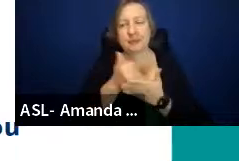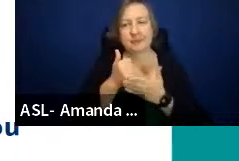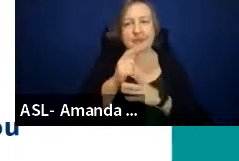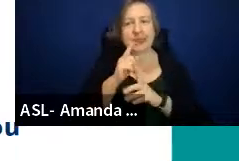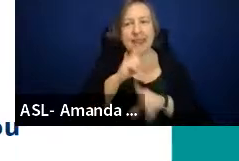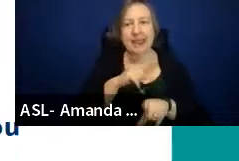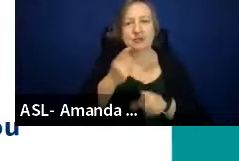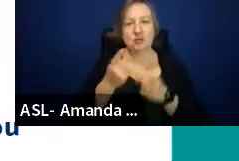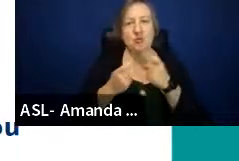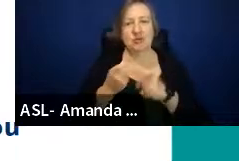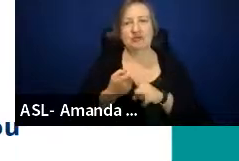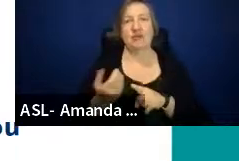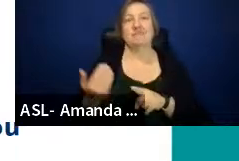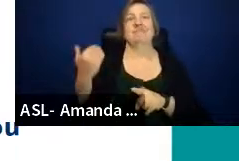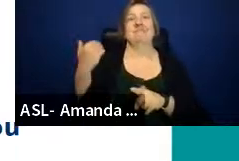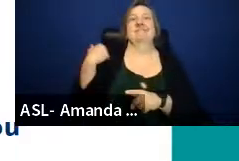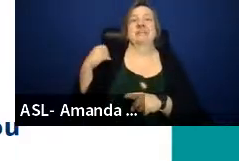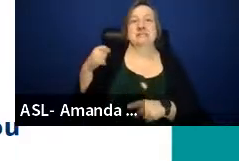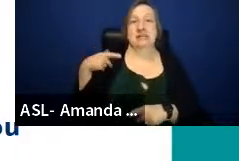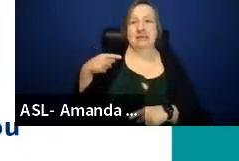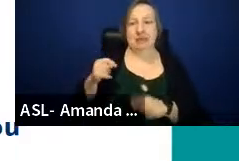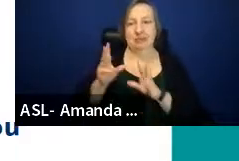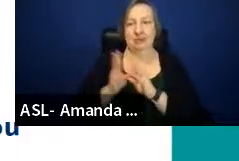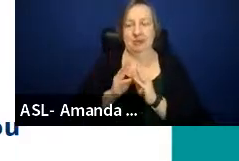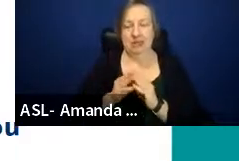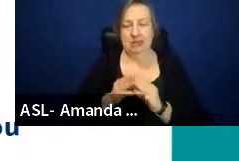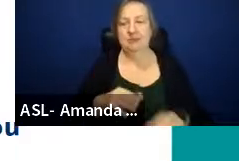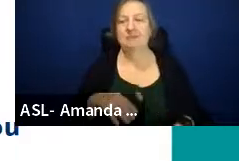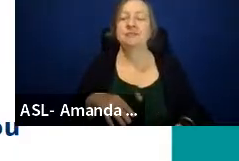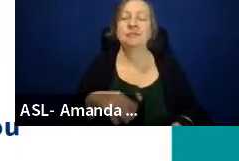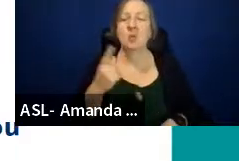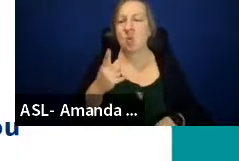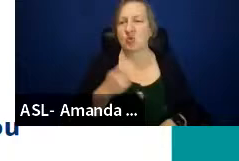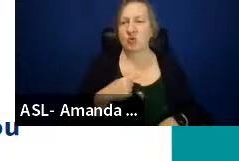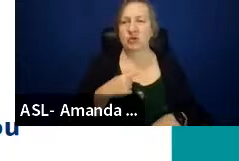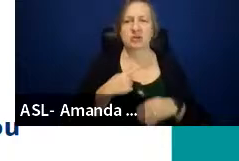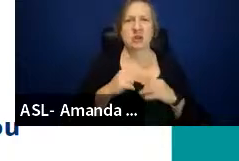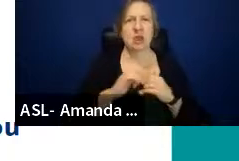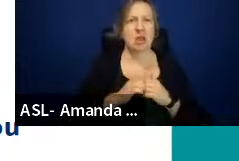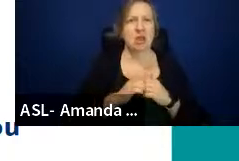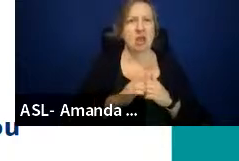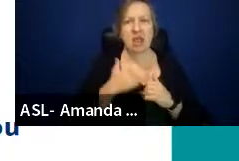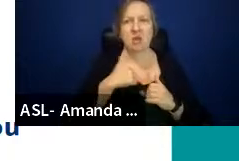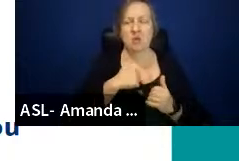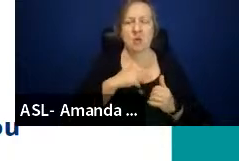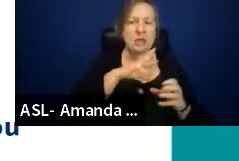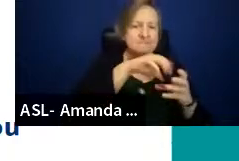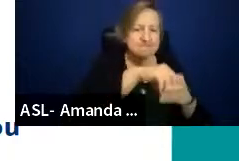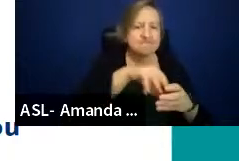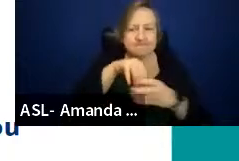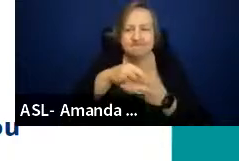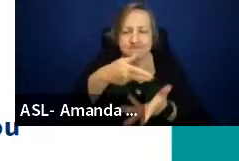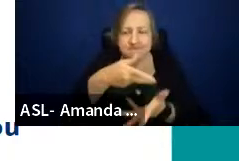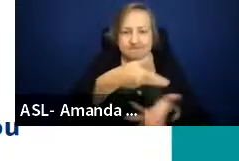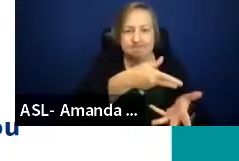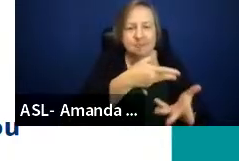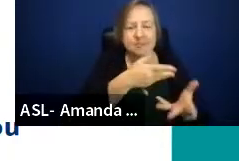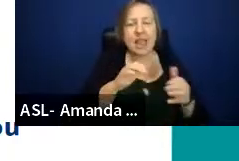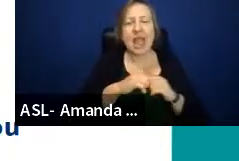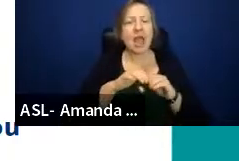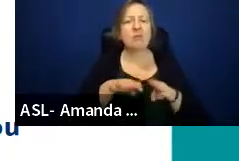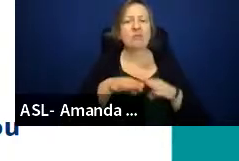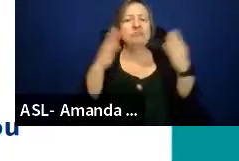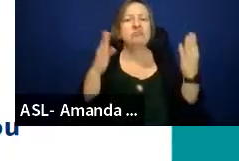meeting. So one question that we got was really around engagement, what we're doing for this comment period, and